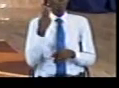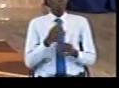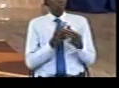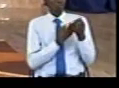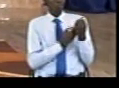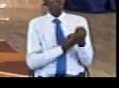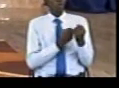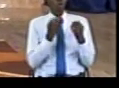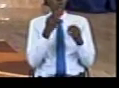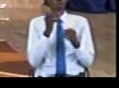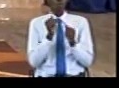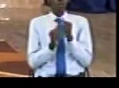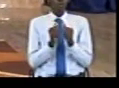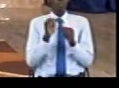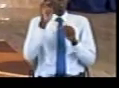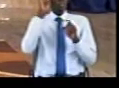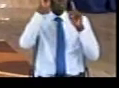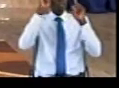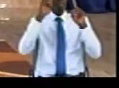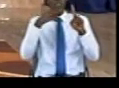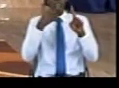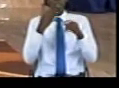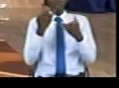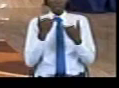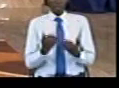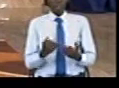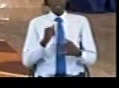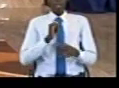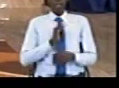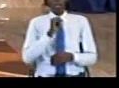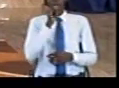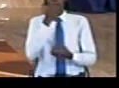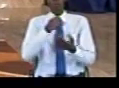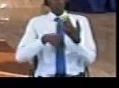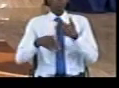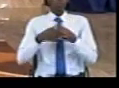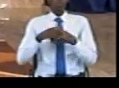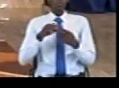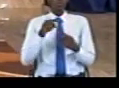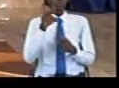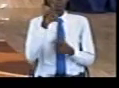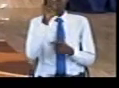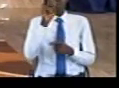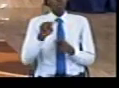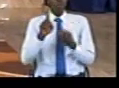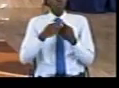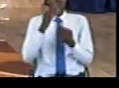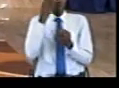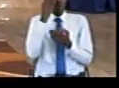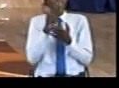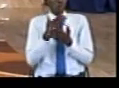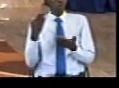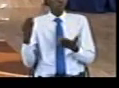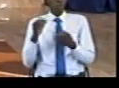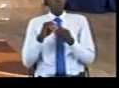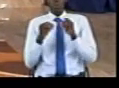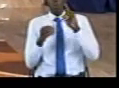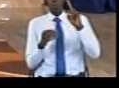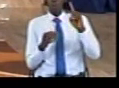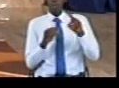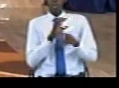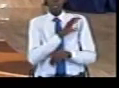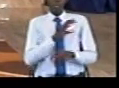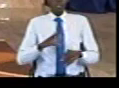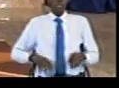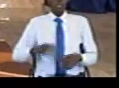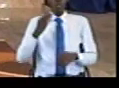he said, now I'm coming back to thee. There is something you need to know about the Lord Jesus Christ. Number one, he knew why